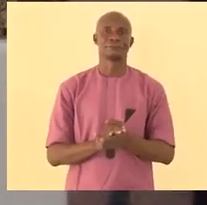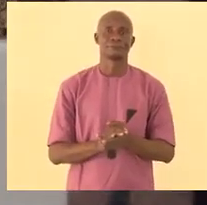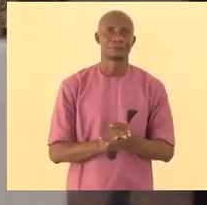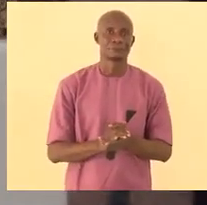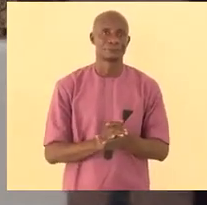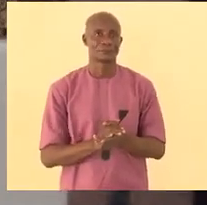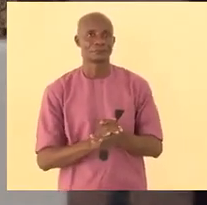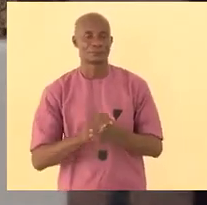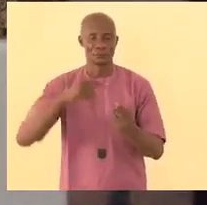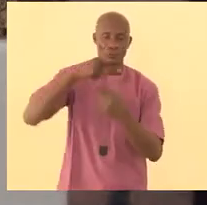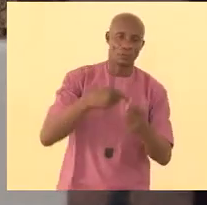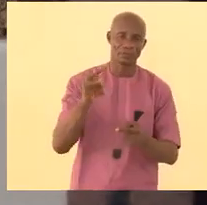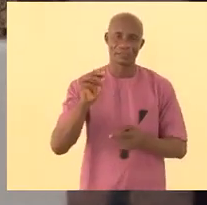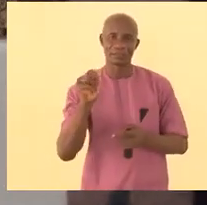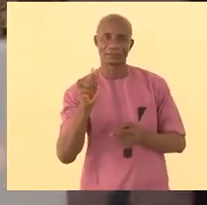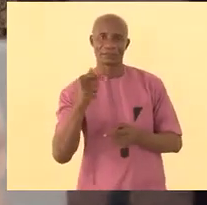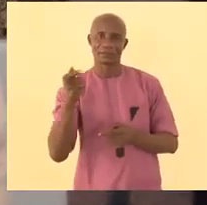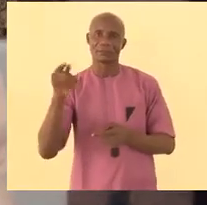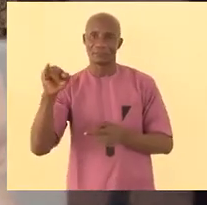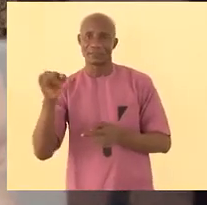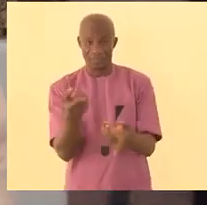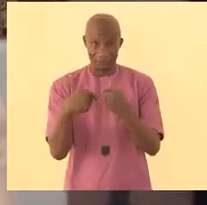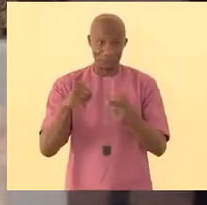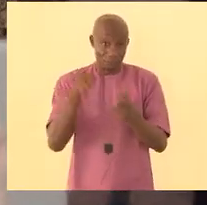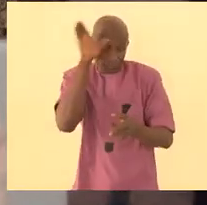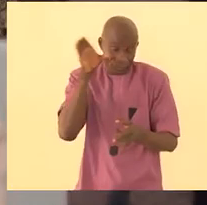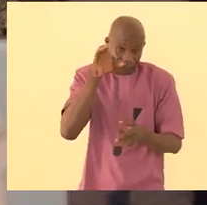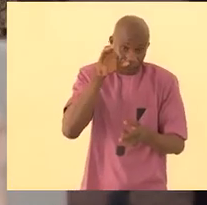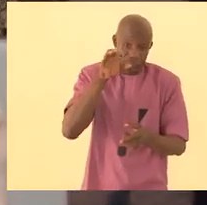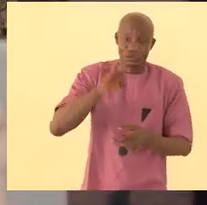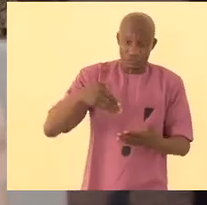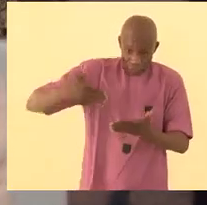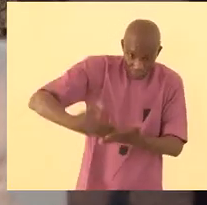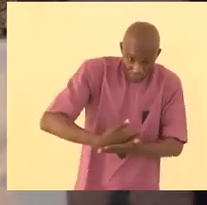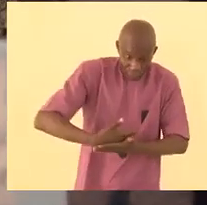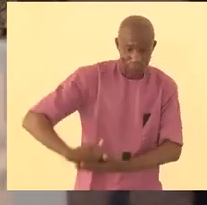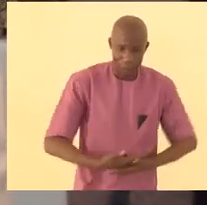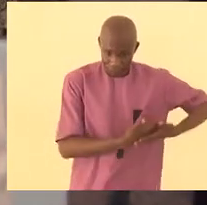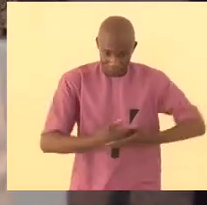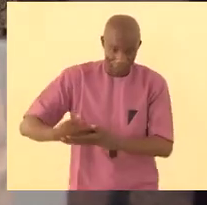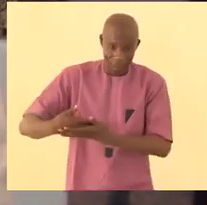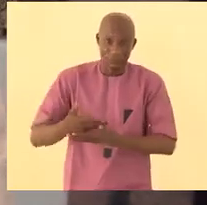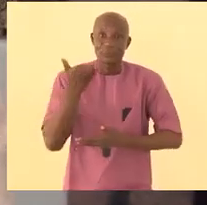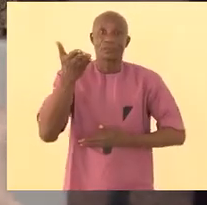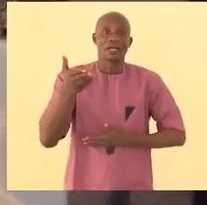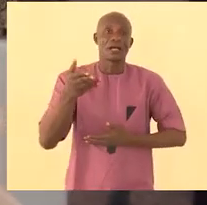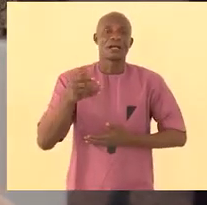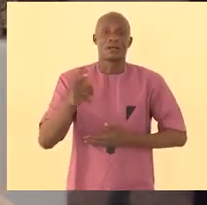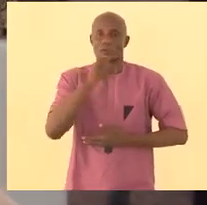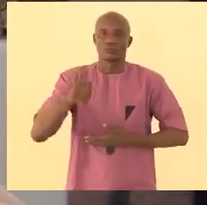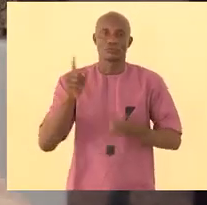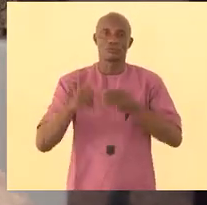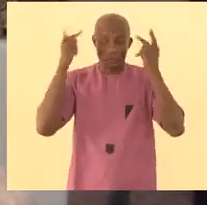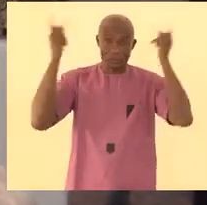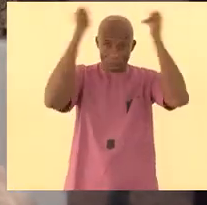When the Magi were coming in search of a new child born in Israel, their question to King Herod was,